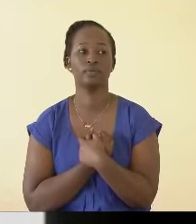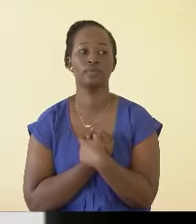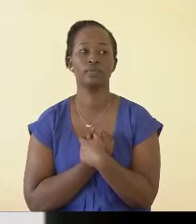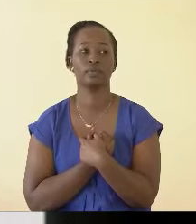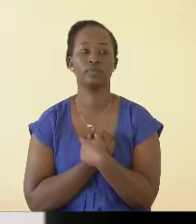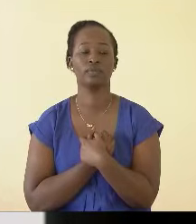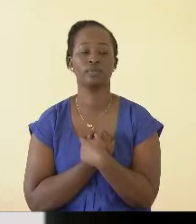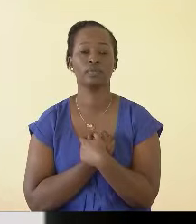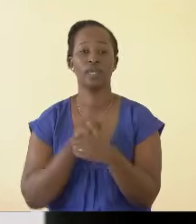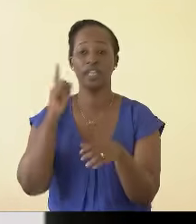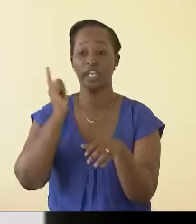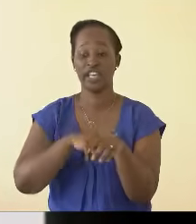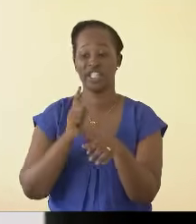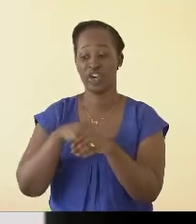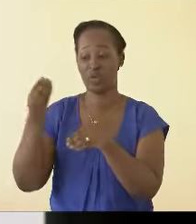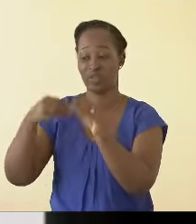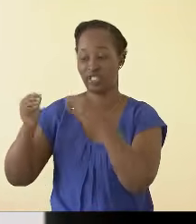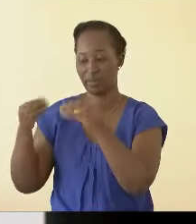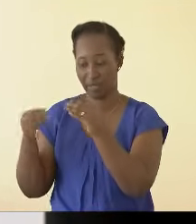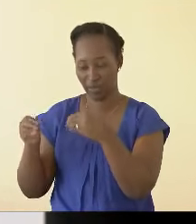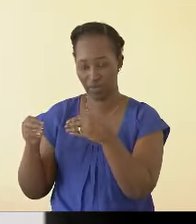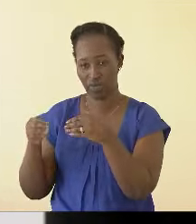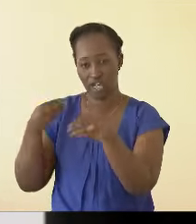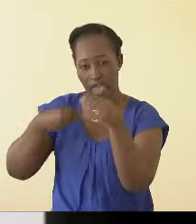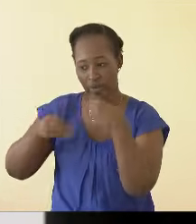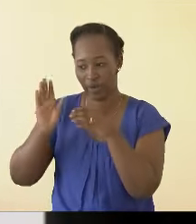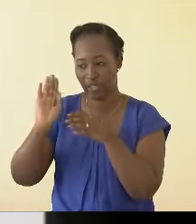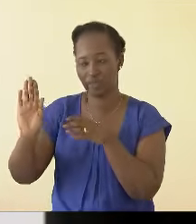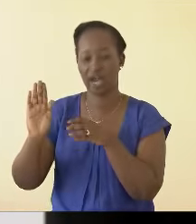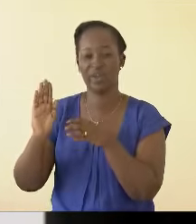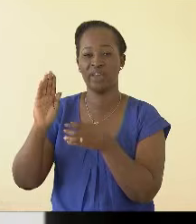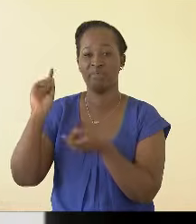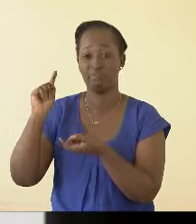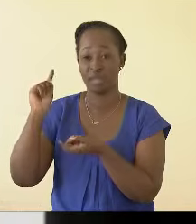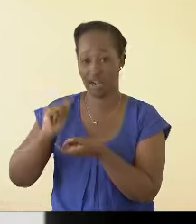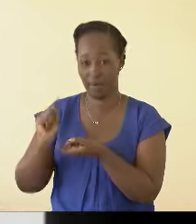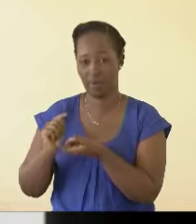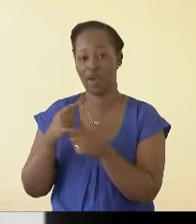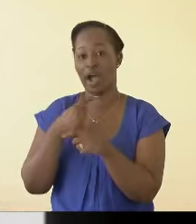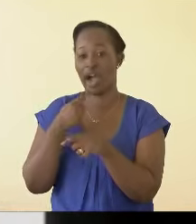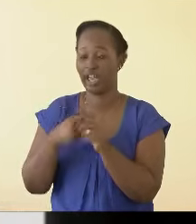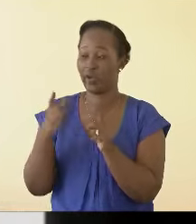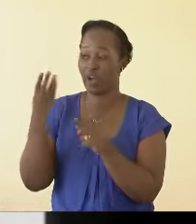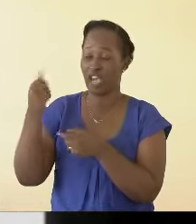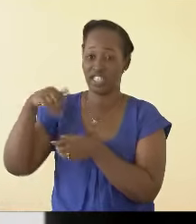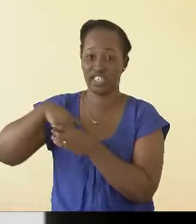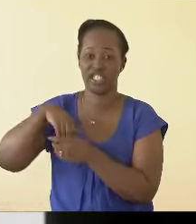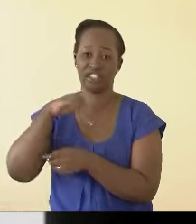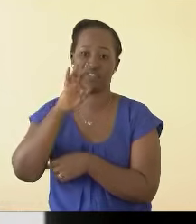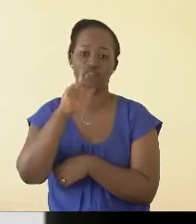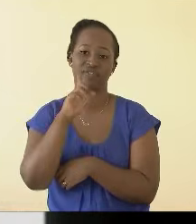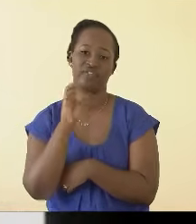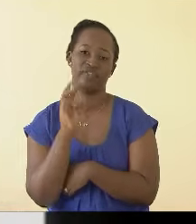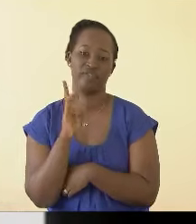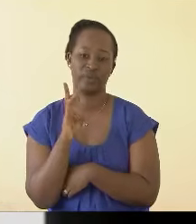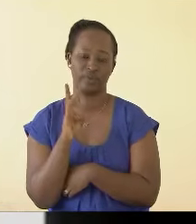reduction in asset. When you sell assets, your assets reduce. But it is an inflow, cash inflow. Reduction of assets by selling is a